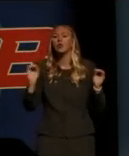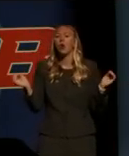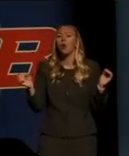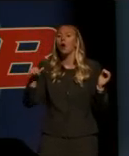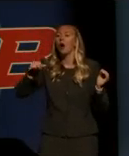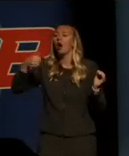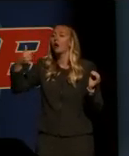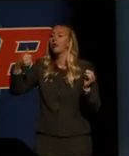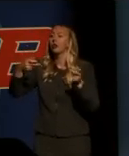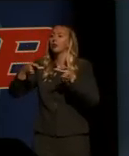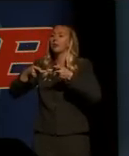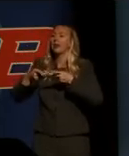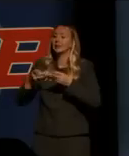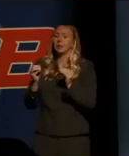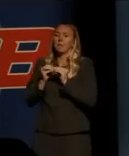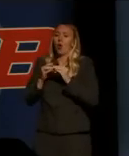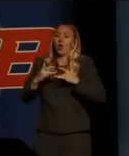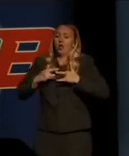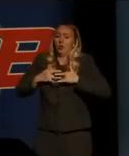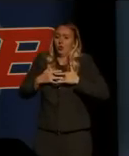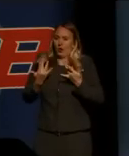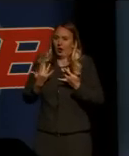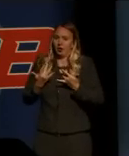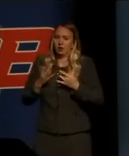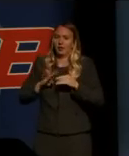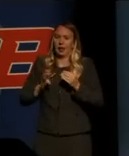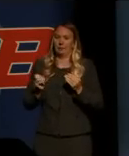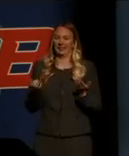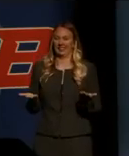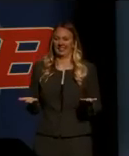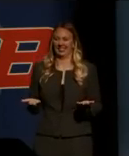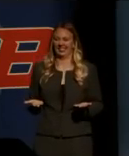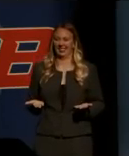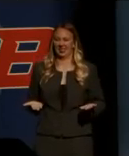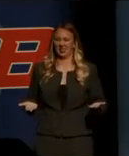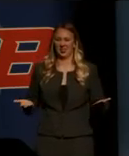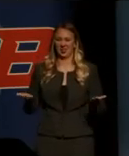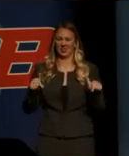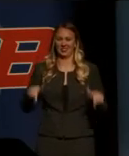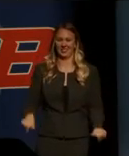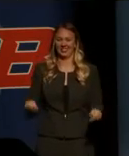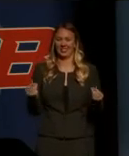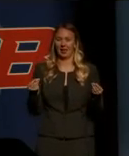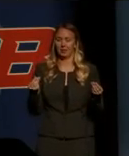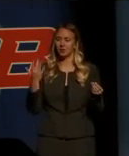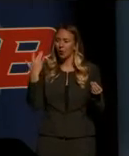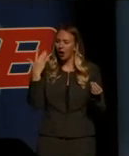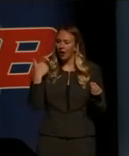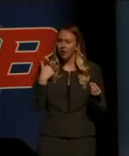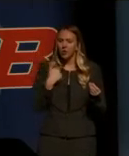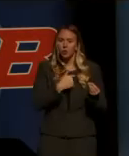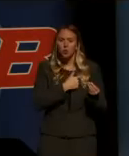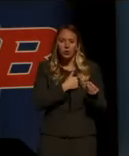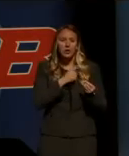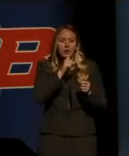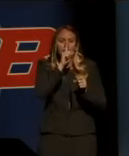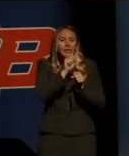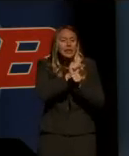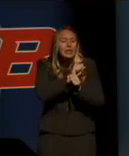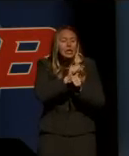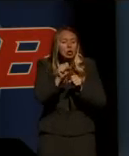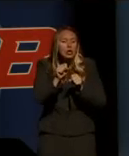be right here, right now on this campus. When you think about it, we bring together literally tens